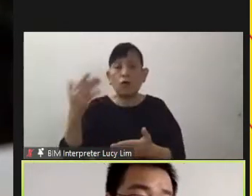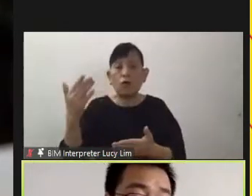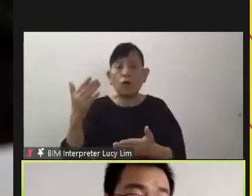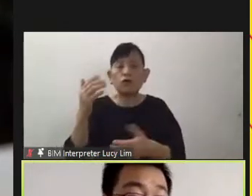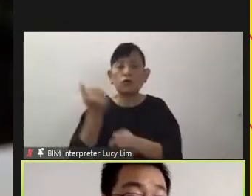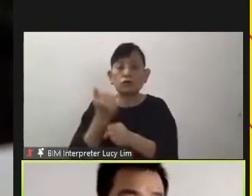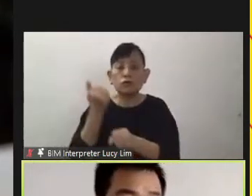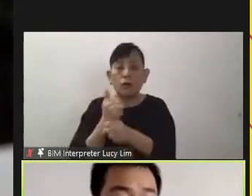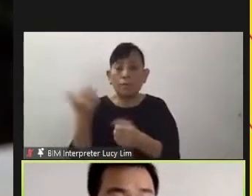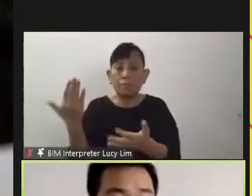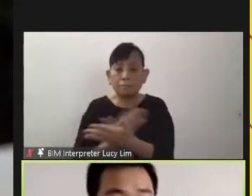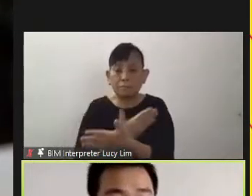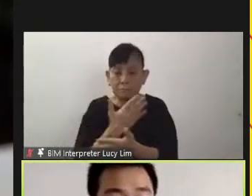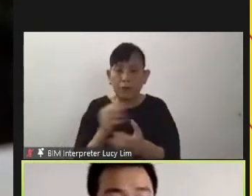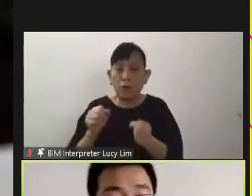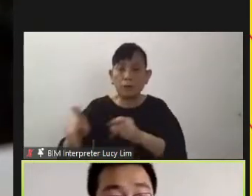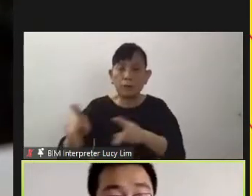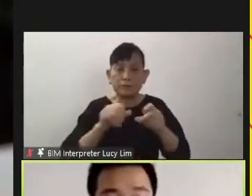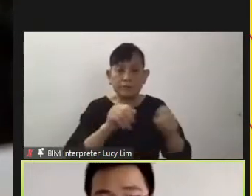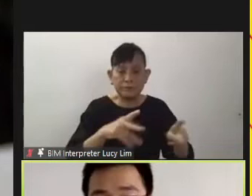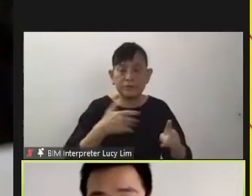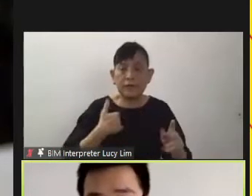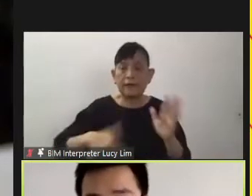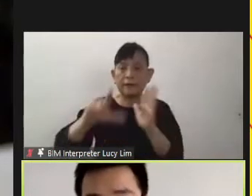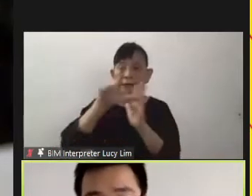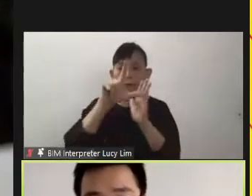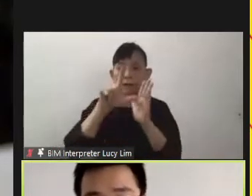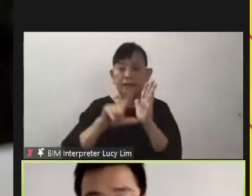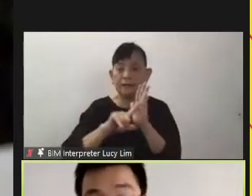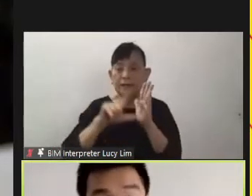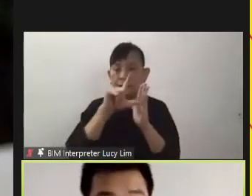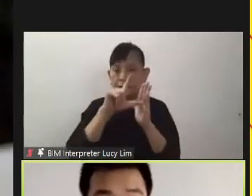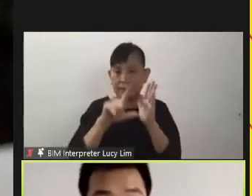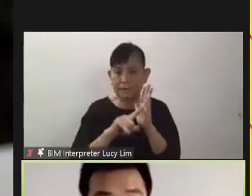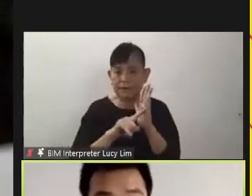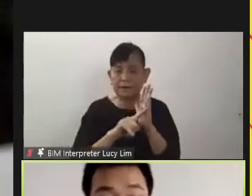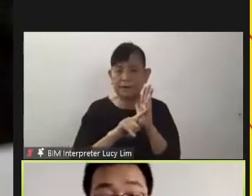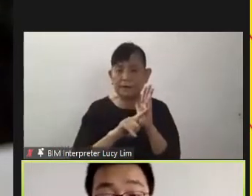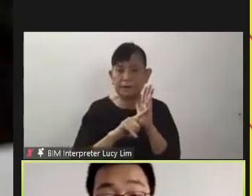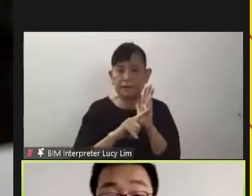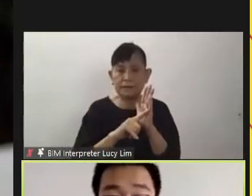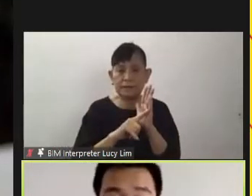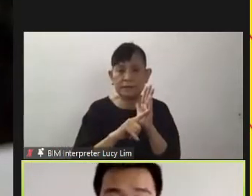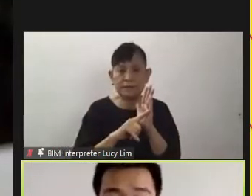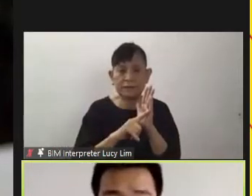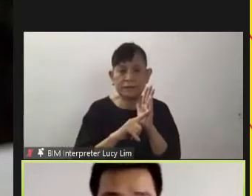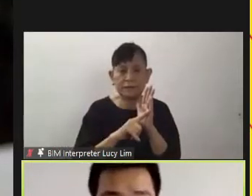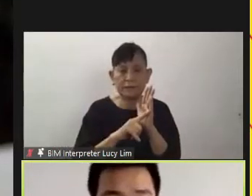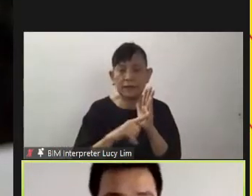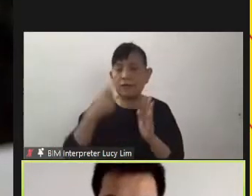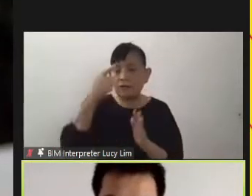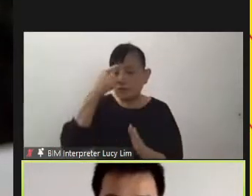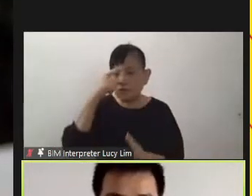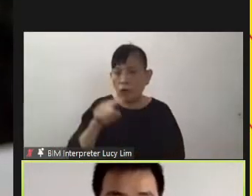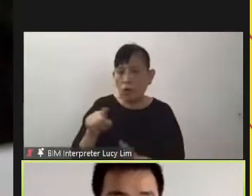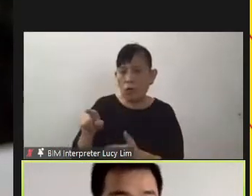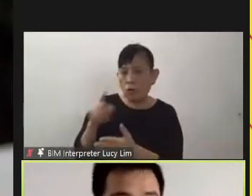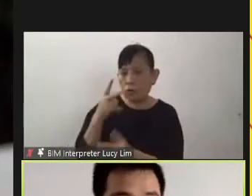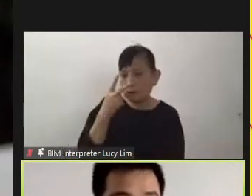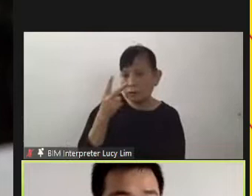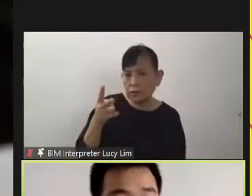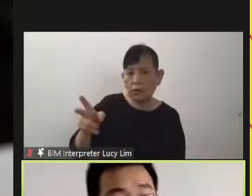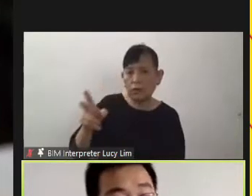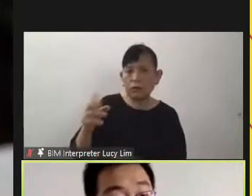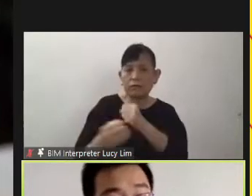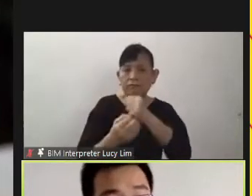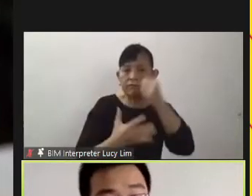time, we also need a legislation advocating for people before polluter. To hoard all this funding to a big